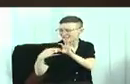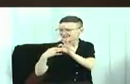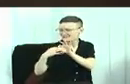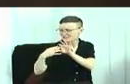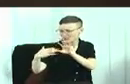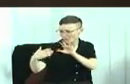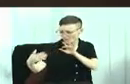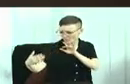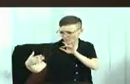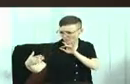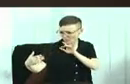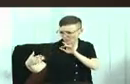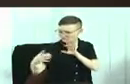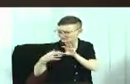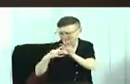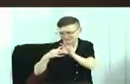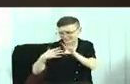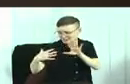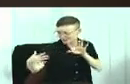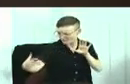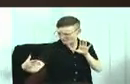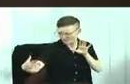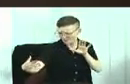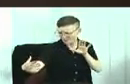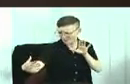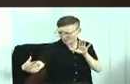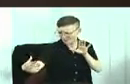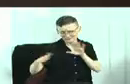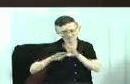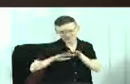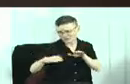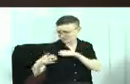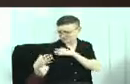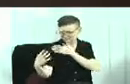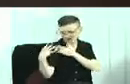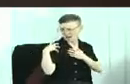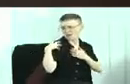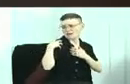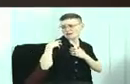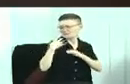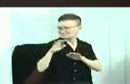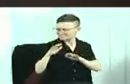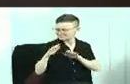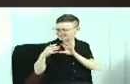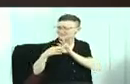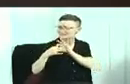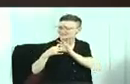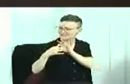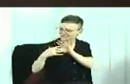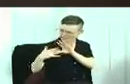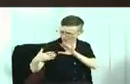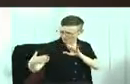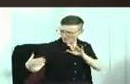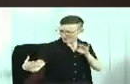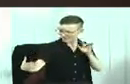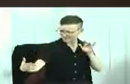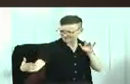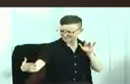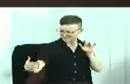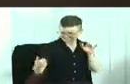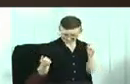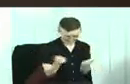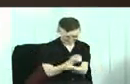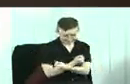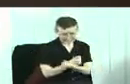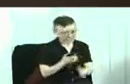Let go. Let go of me. Don't cling to me. Let go. Go. Let go of all the things that we're holding